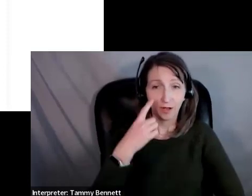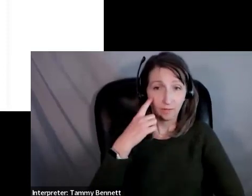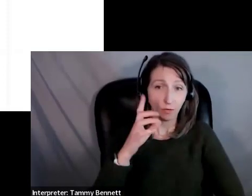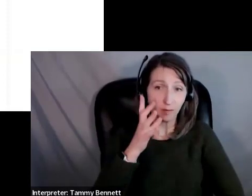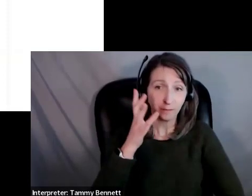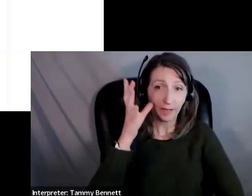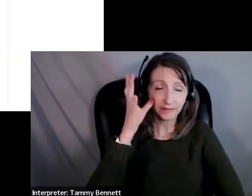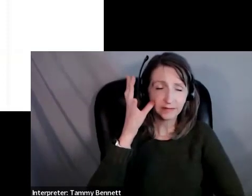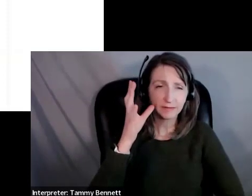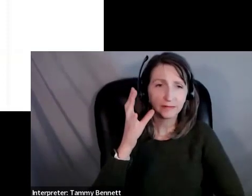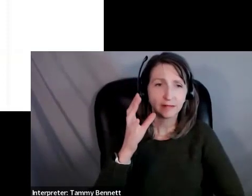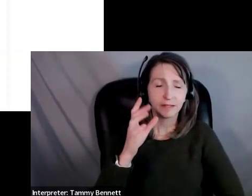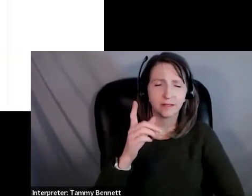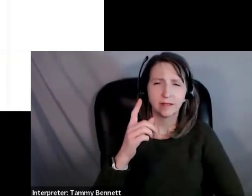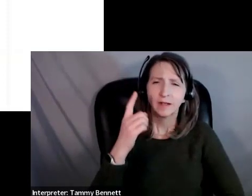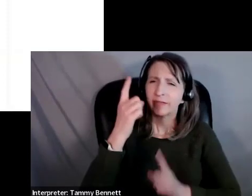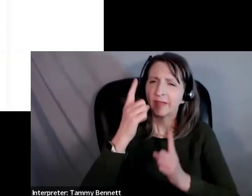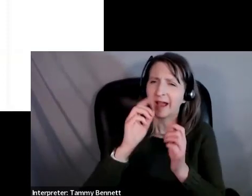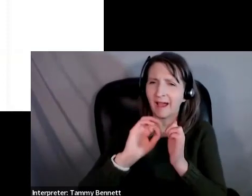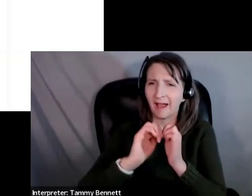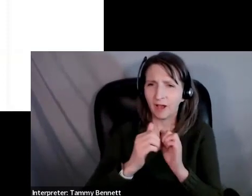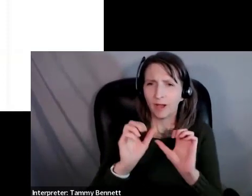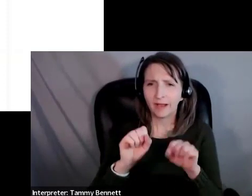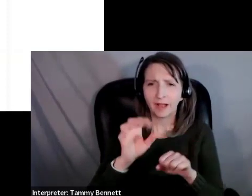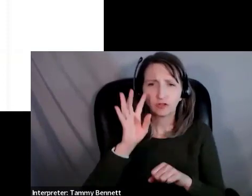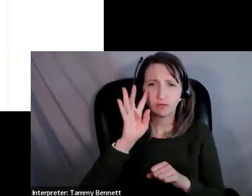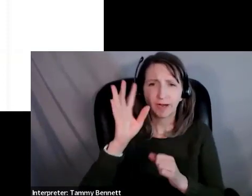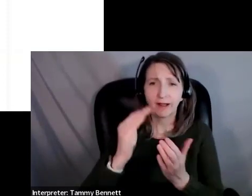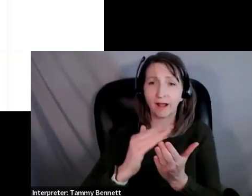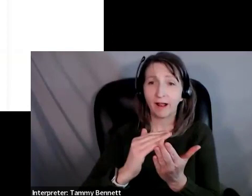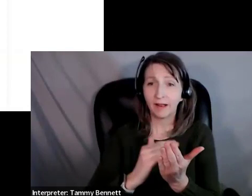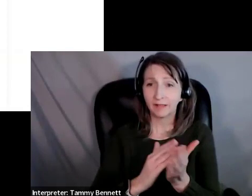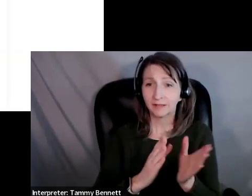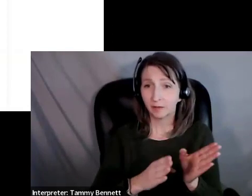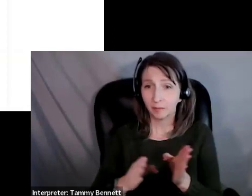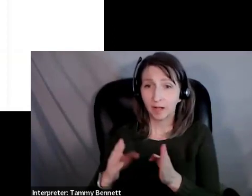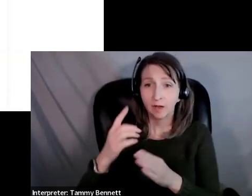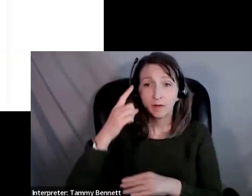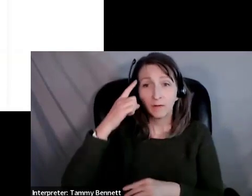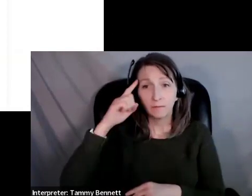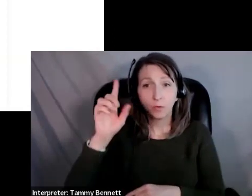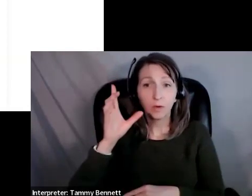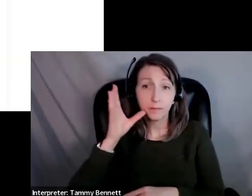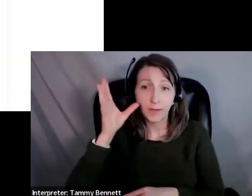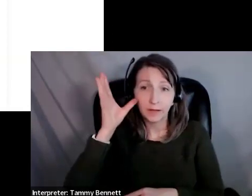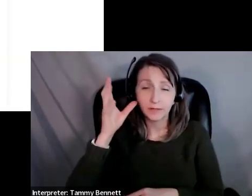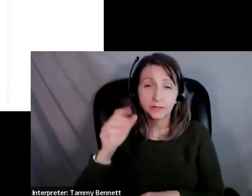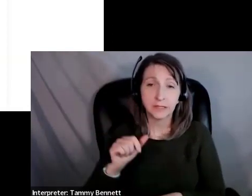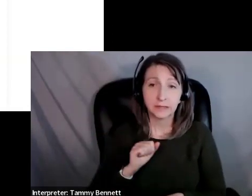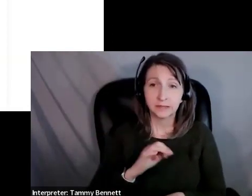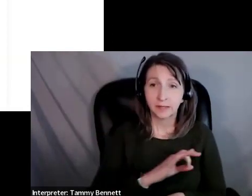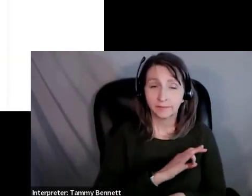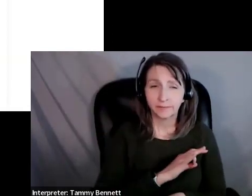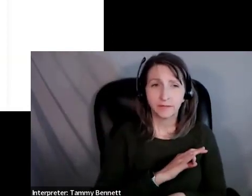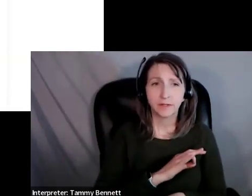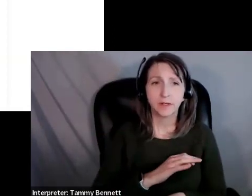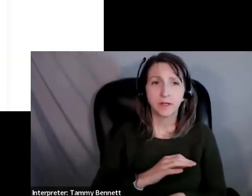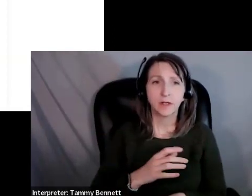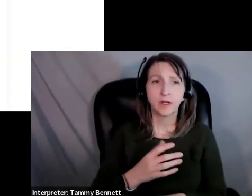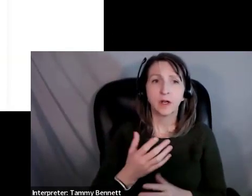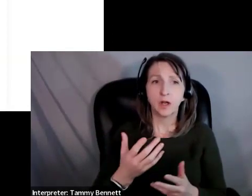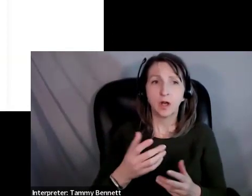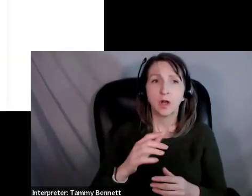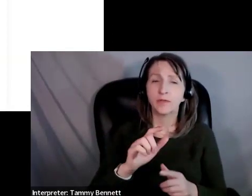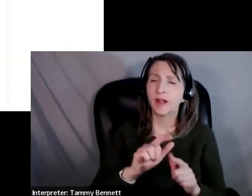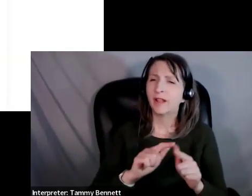into how am I going to create like a lesson plan for my parents and for my staff is the language purpose. We're working on requesting,